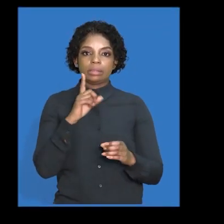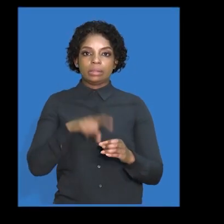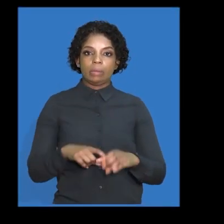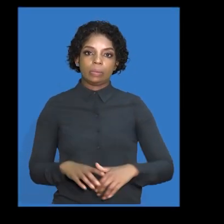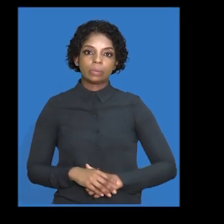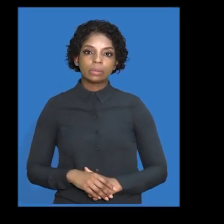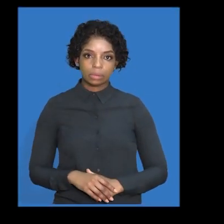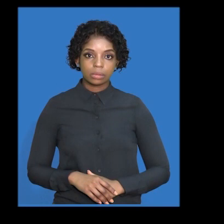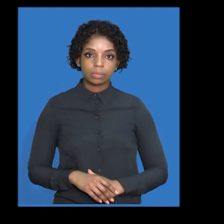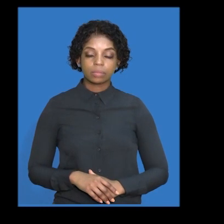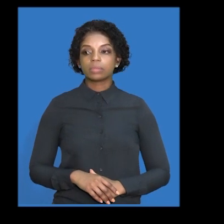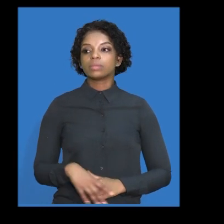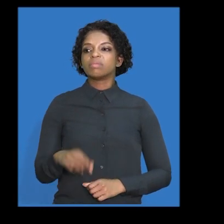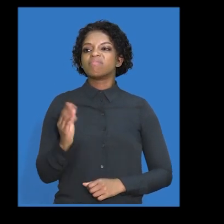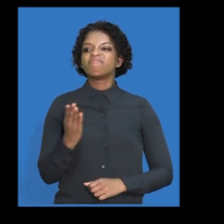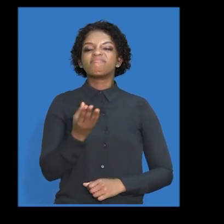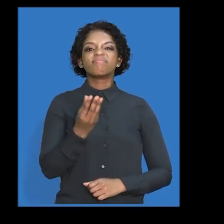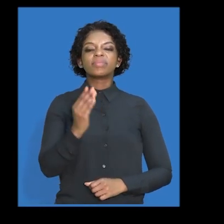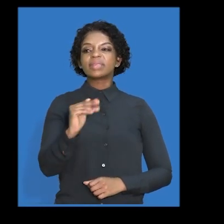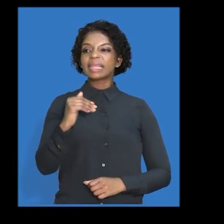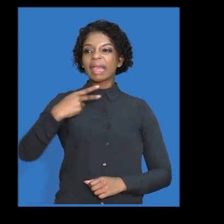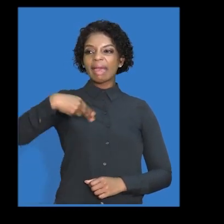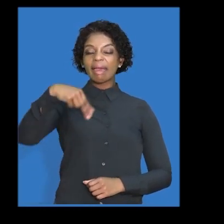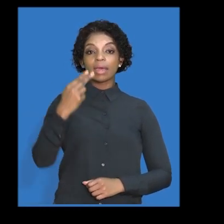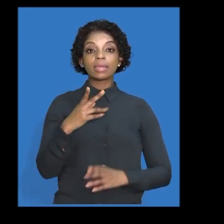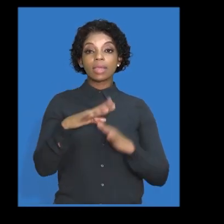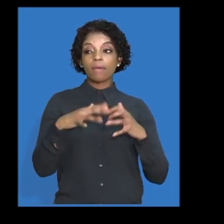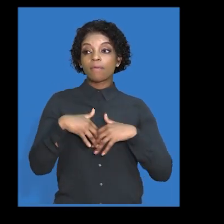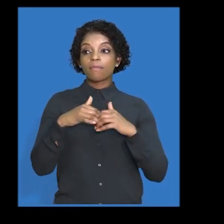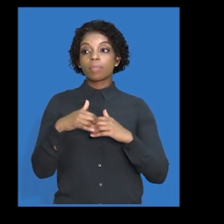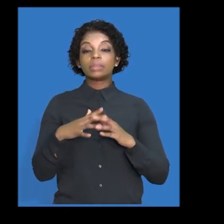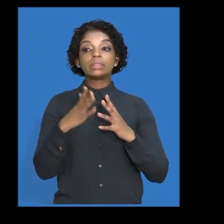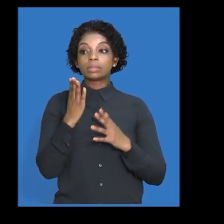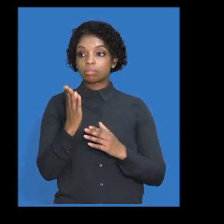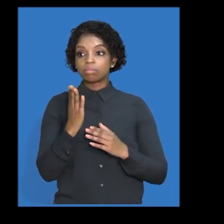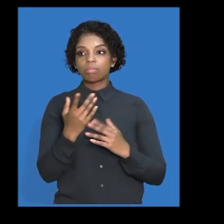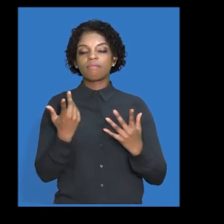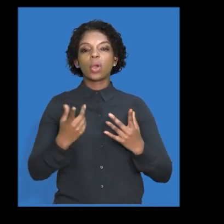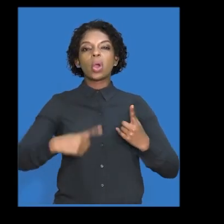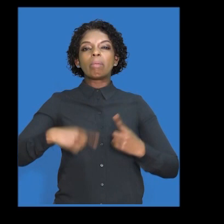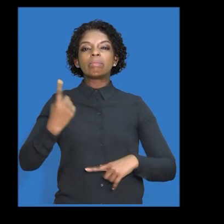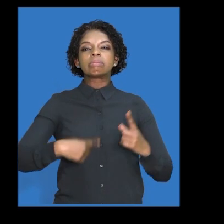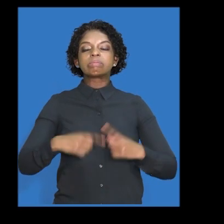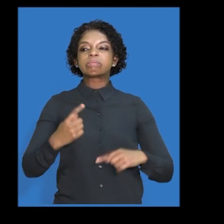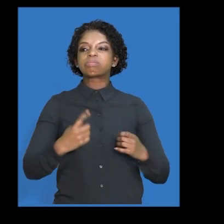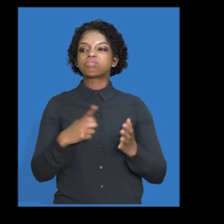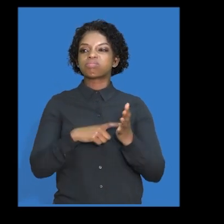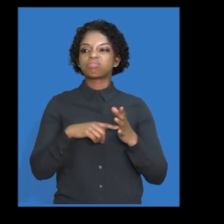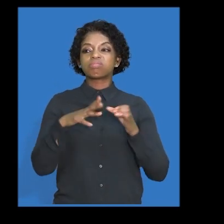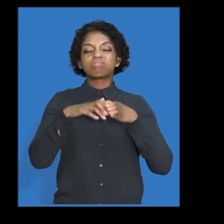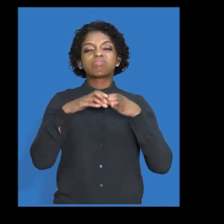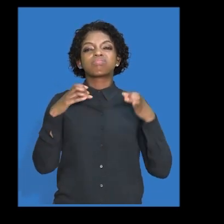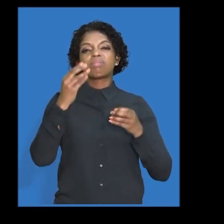There's high formation establishment expenses required for large startup capital. So you need a lot of money in order to